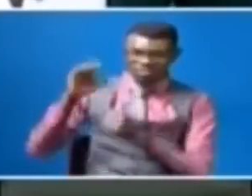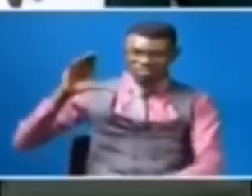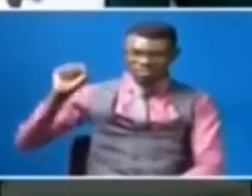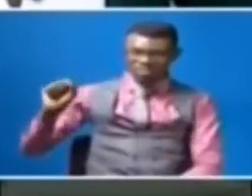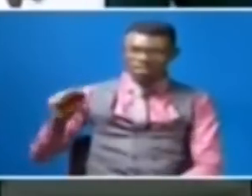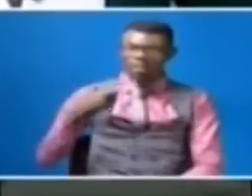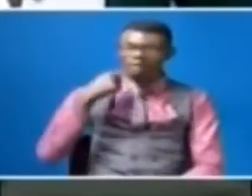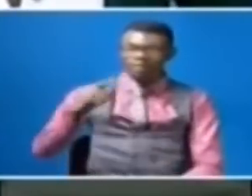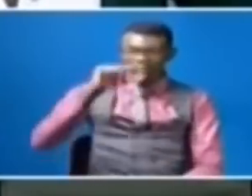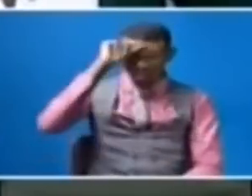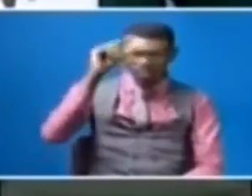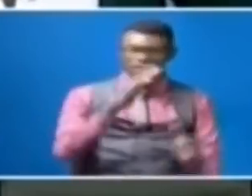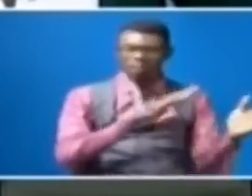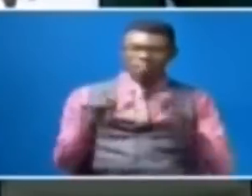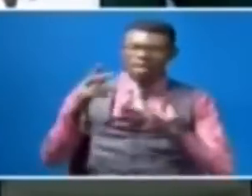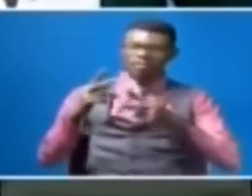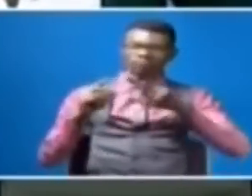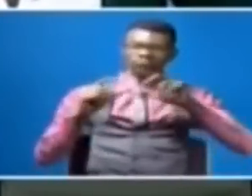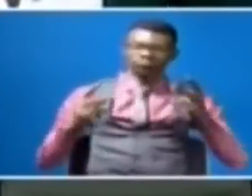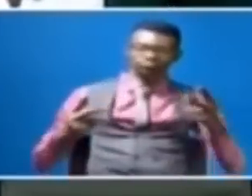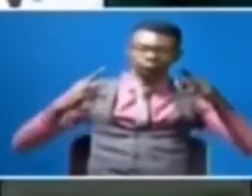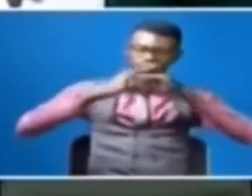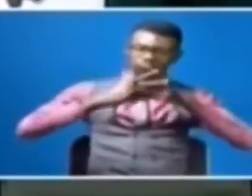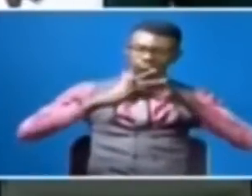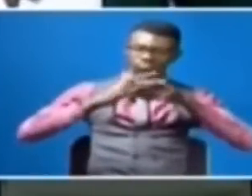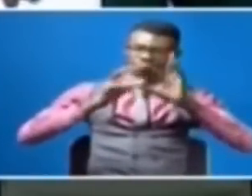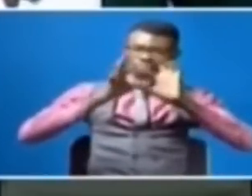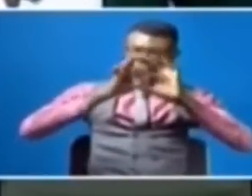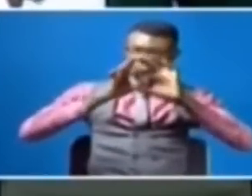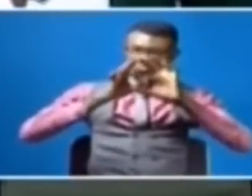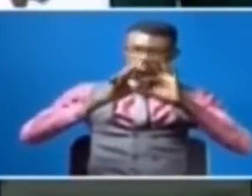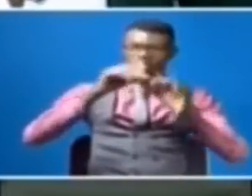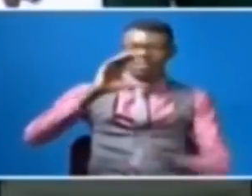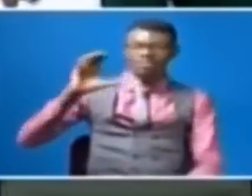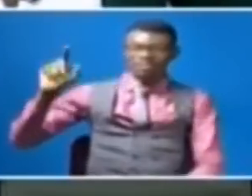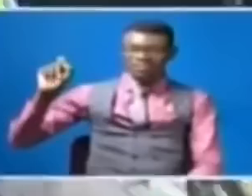the government plans to install CCTV cameras at the two airports by August.